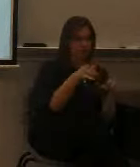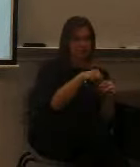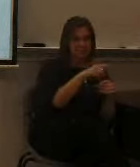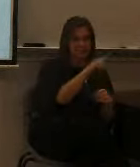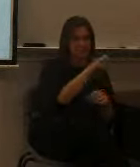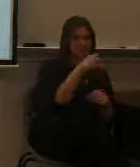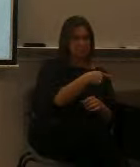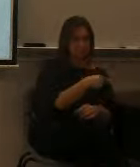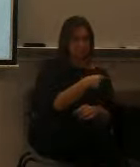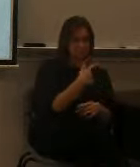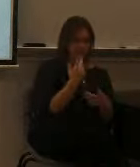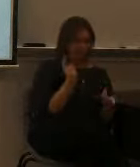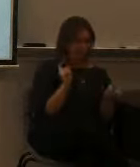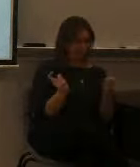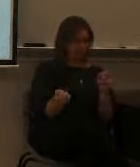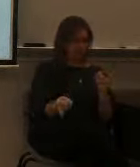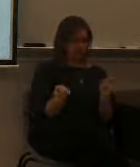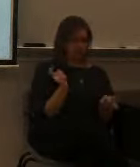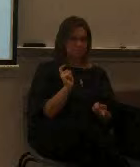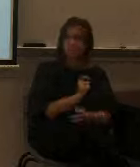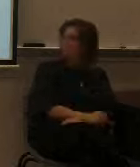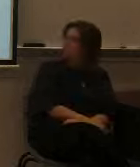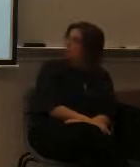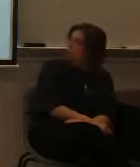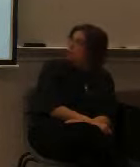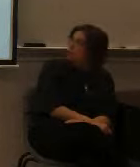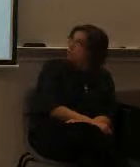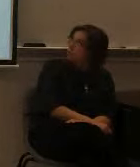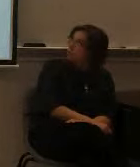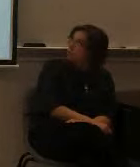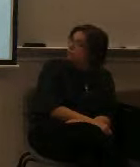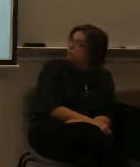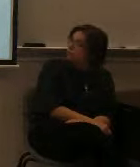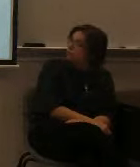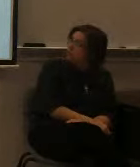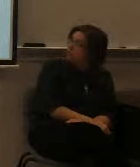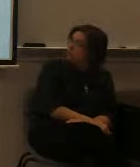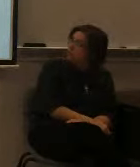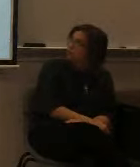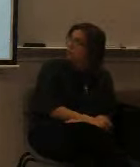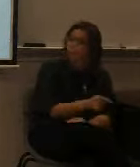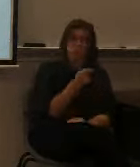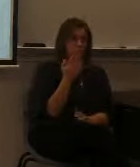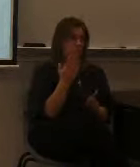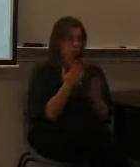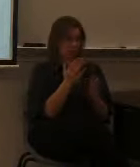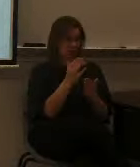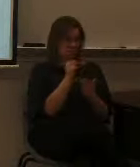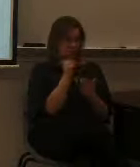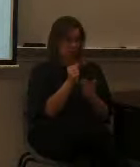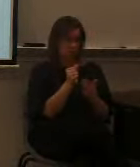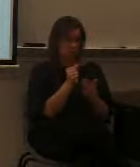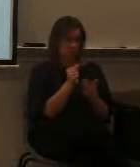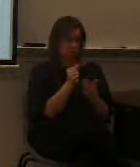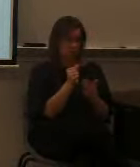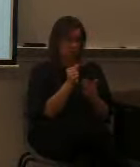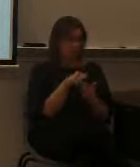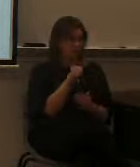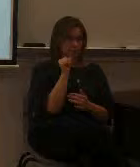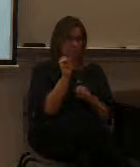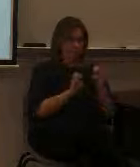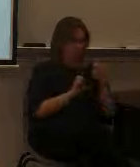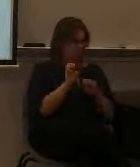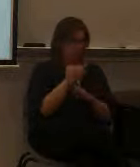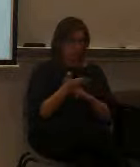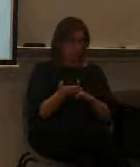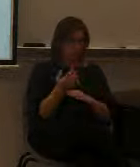in the deep depths. You may not you know, again, this is not an experimental thing.